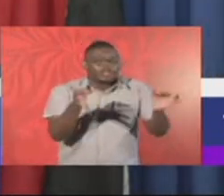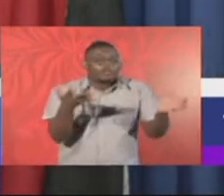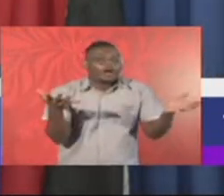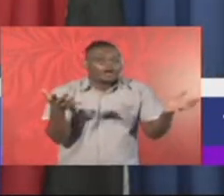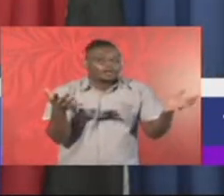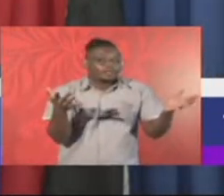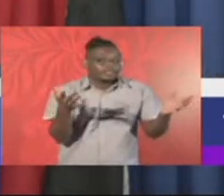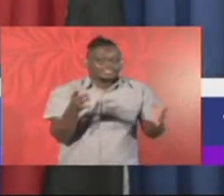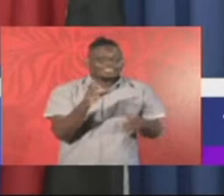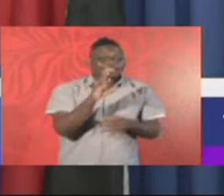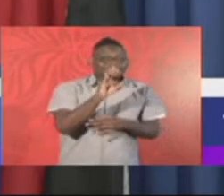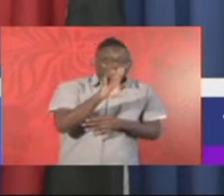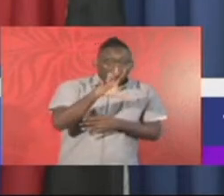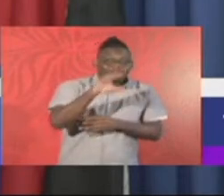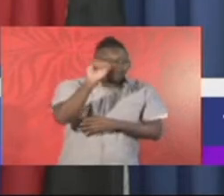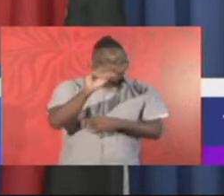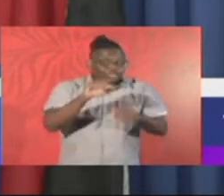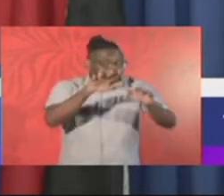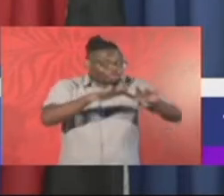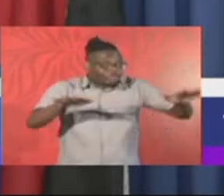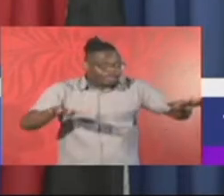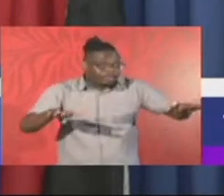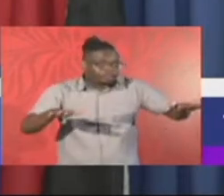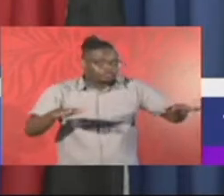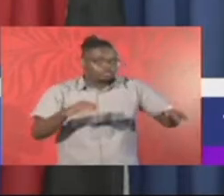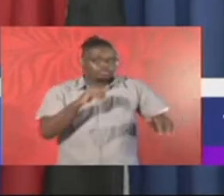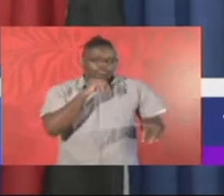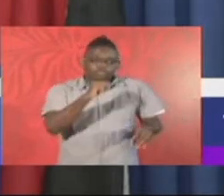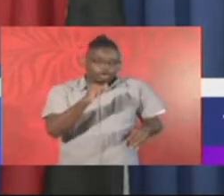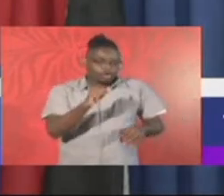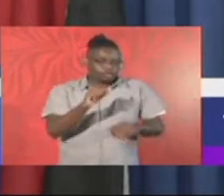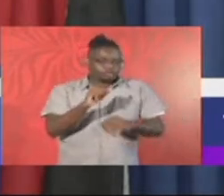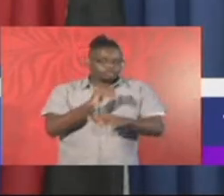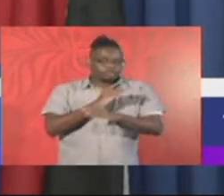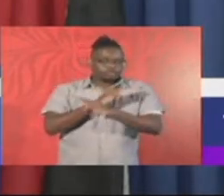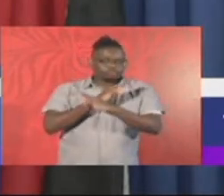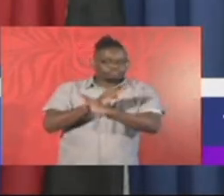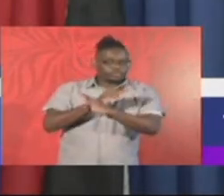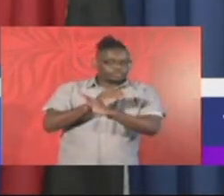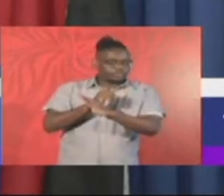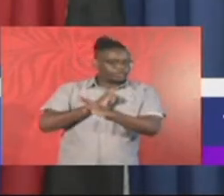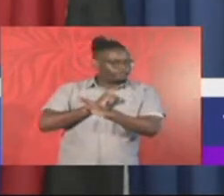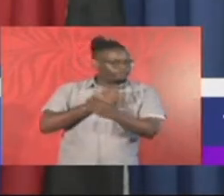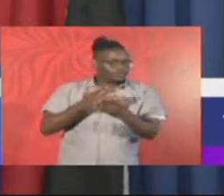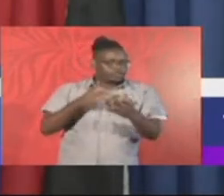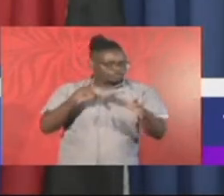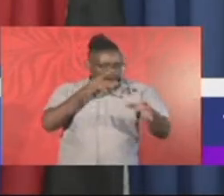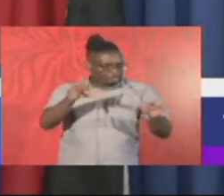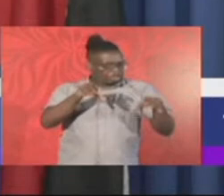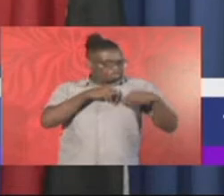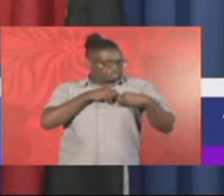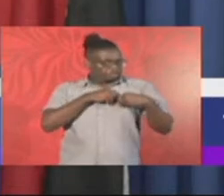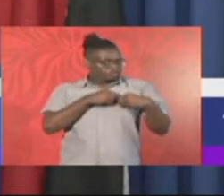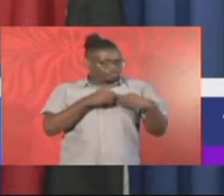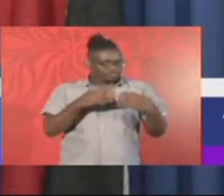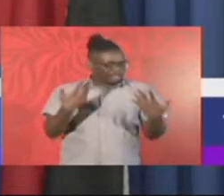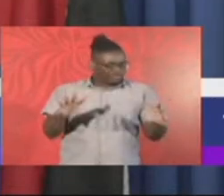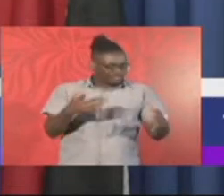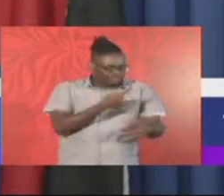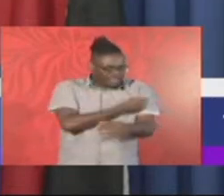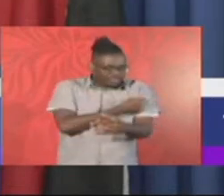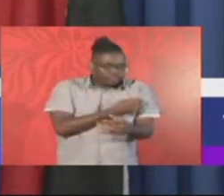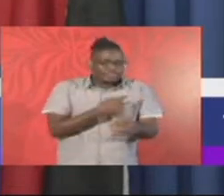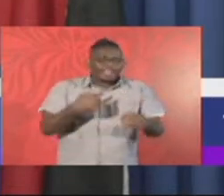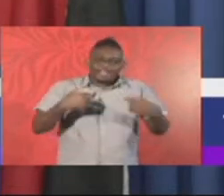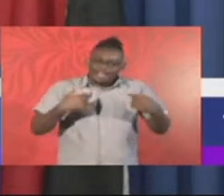children who can be protected by vaccination are not today protected. And it is not because we don't have the vaccines, and